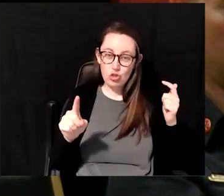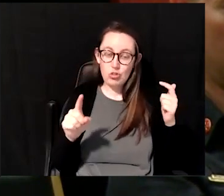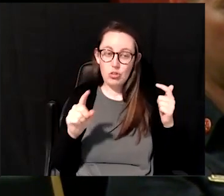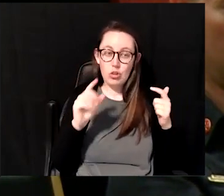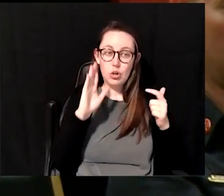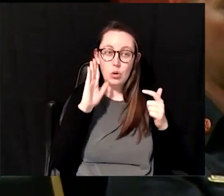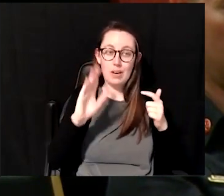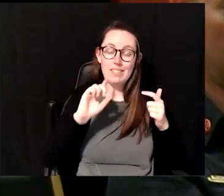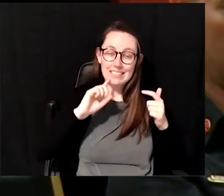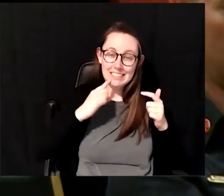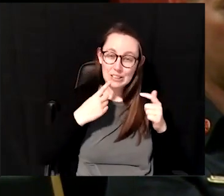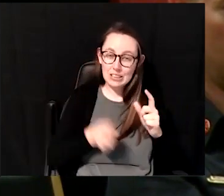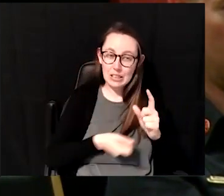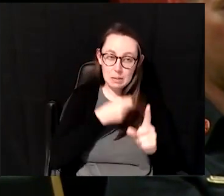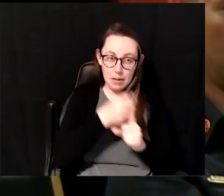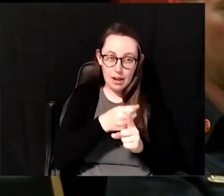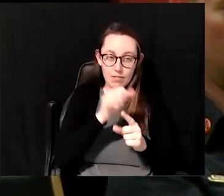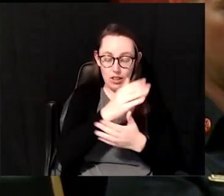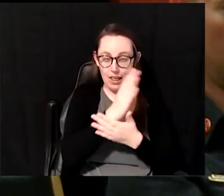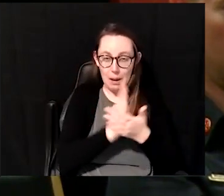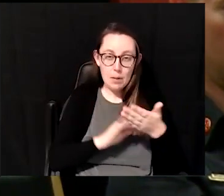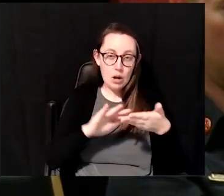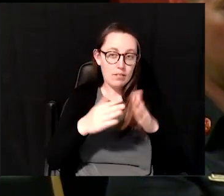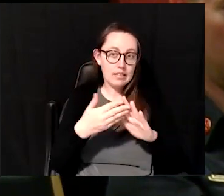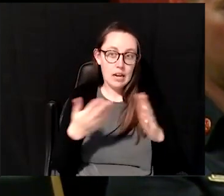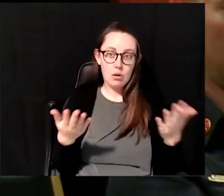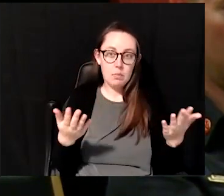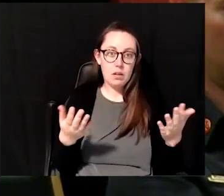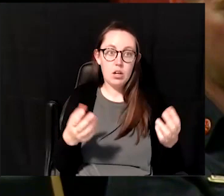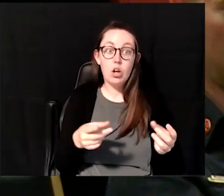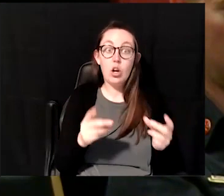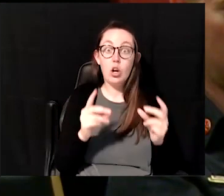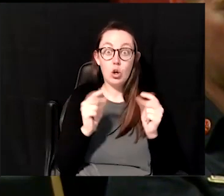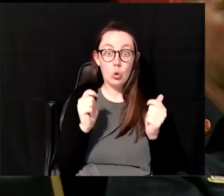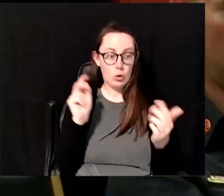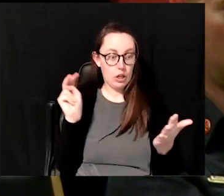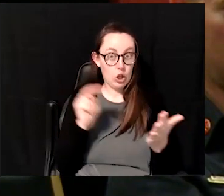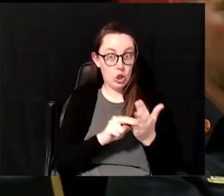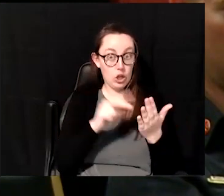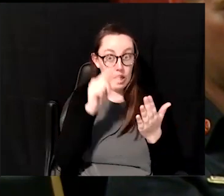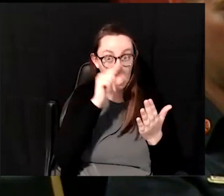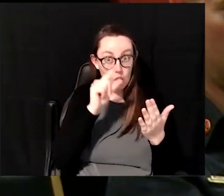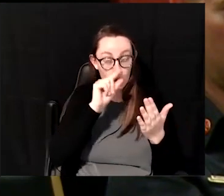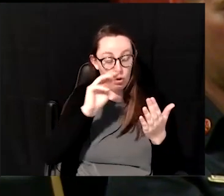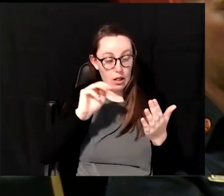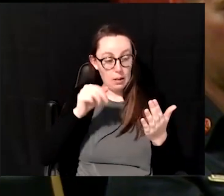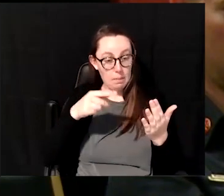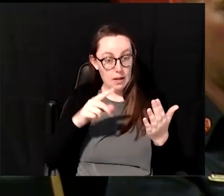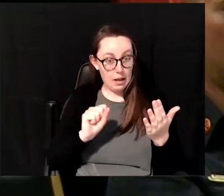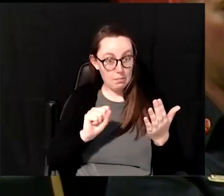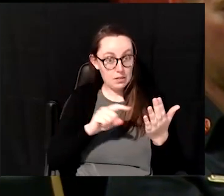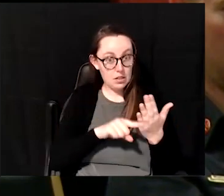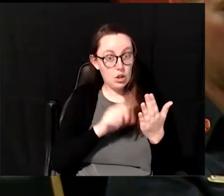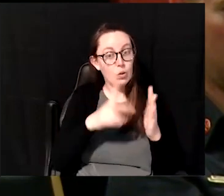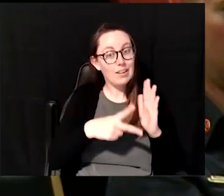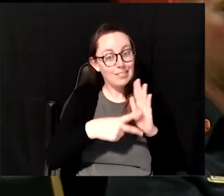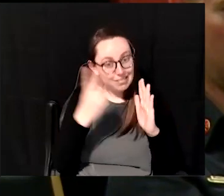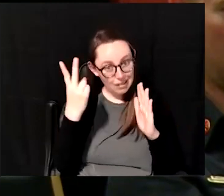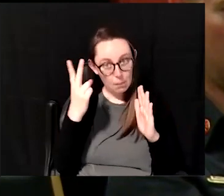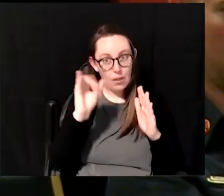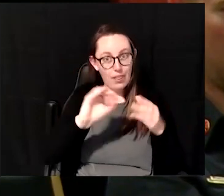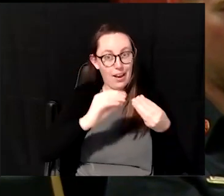entire part of town just a very quick look at Google Maps tells me that this would double the number of homes in the area